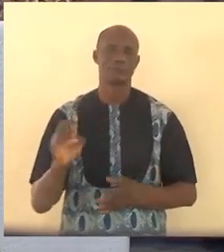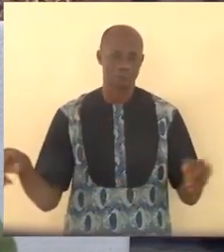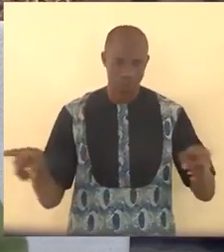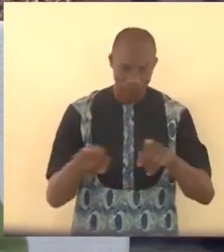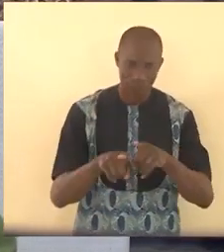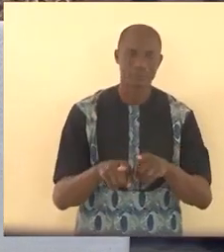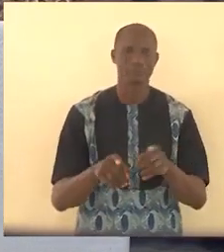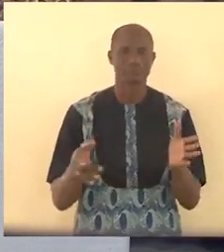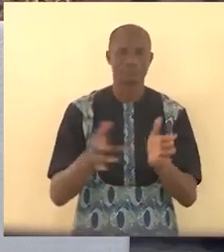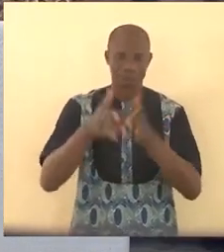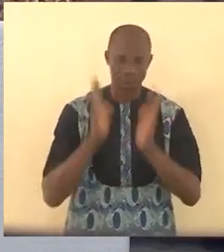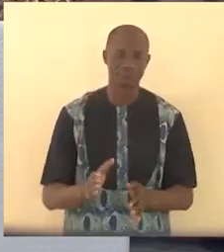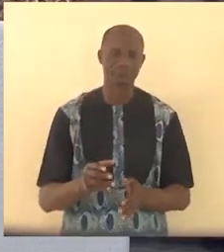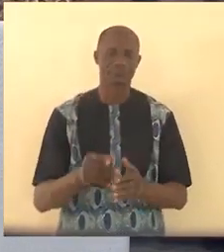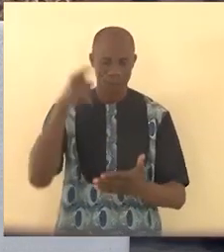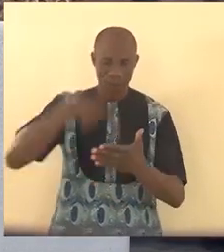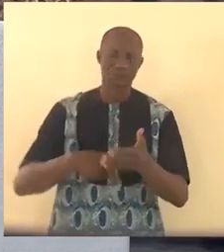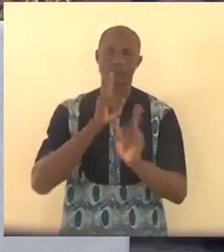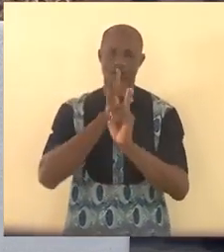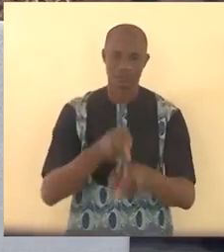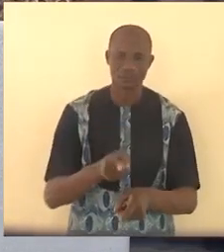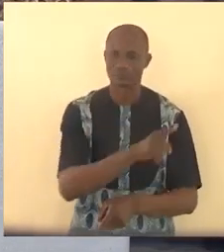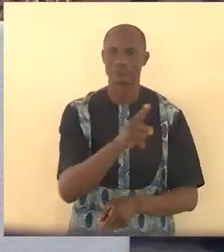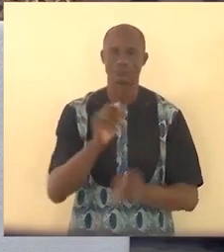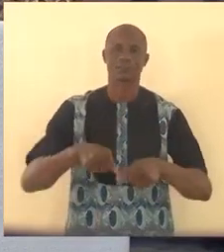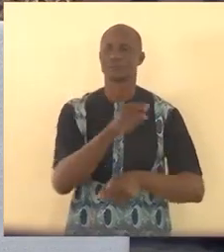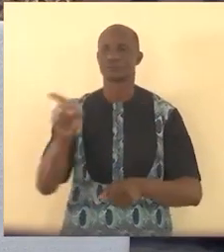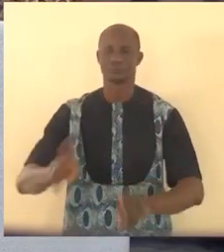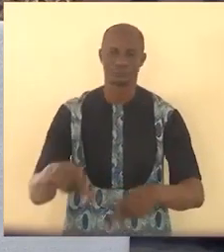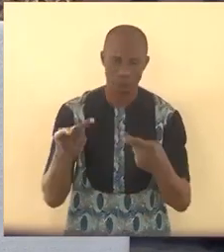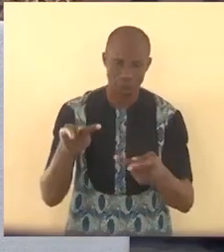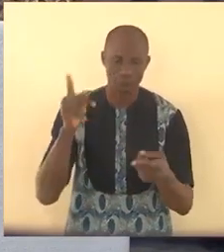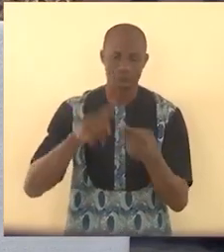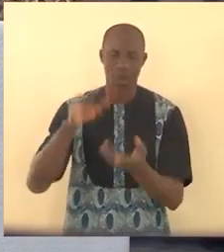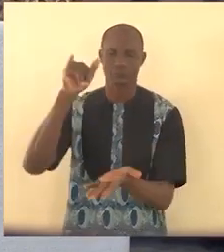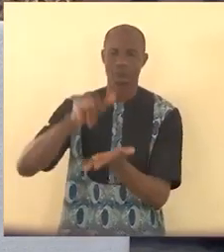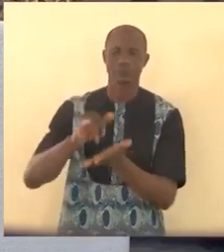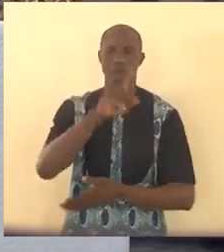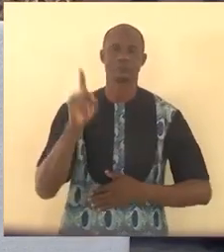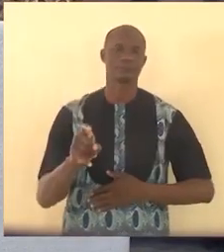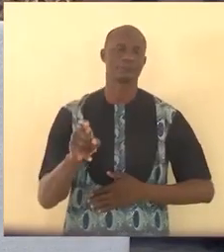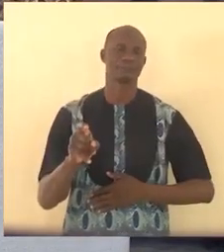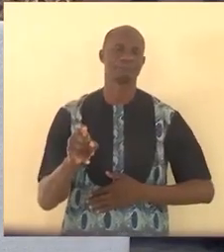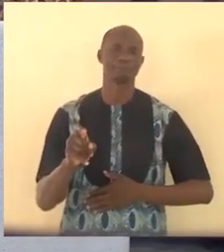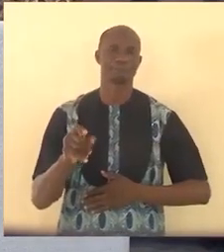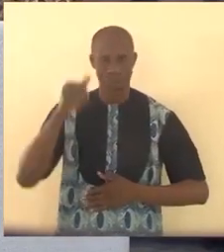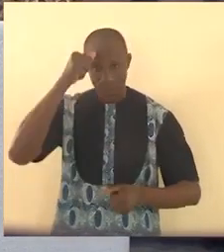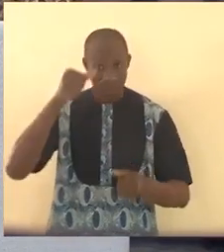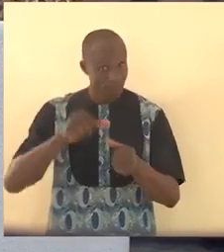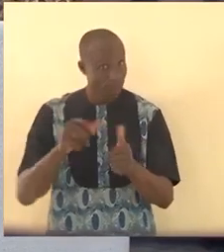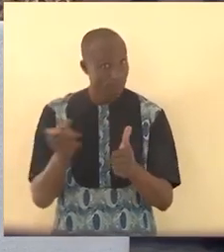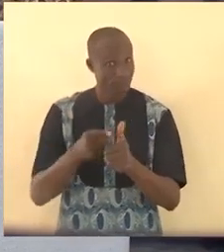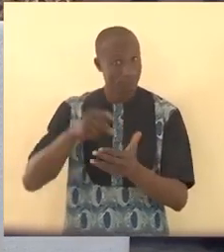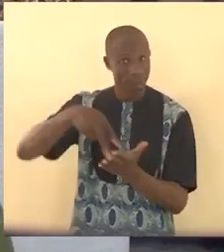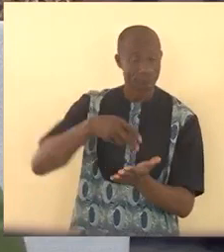And as a Christian, what answer can you provide to that question? Remember the